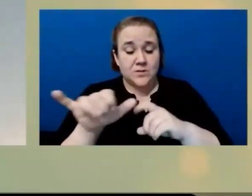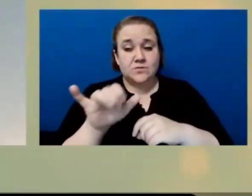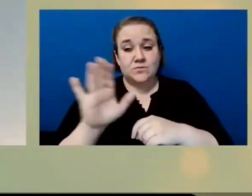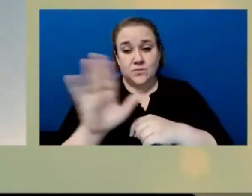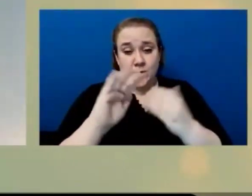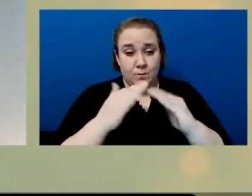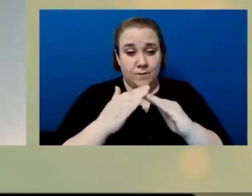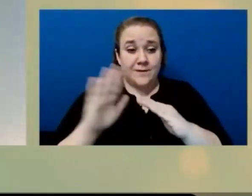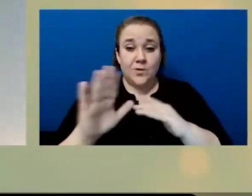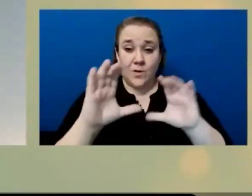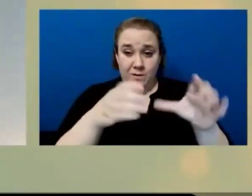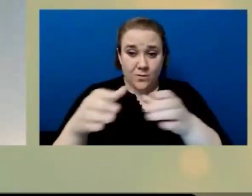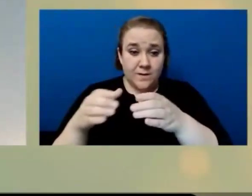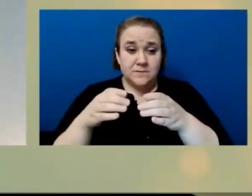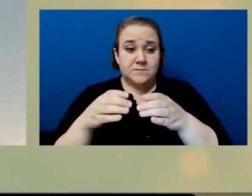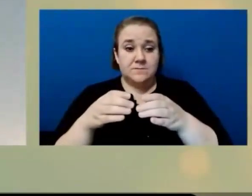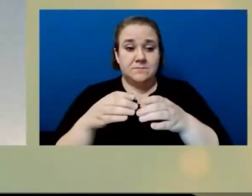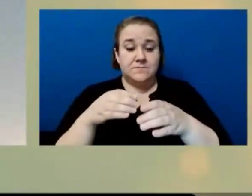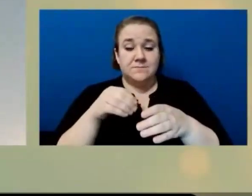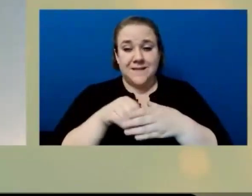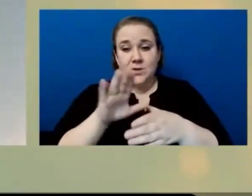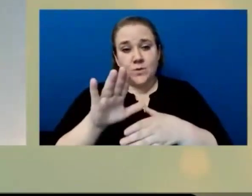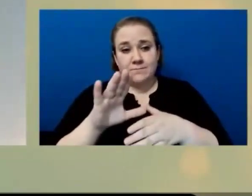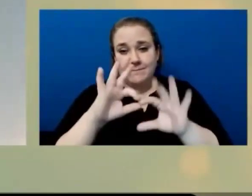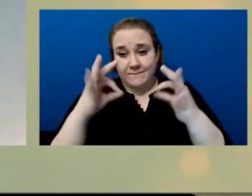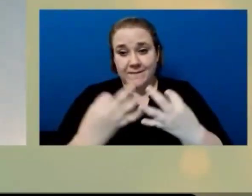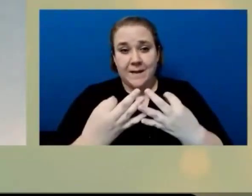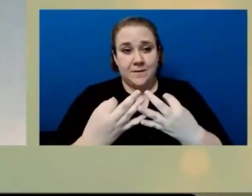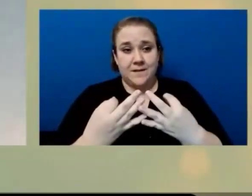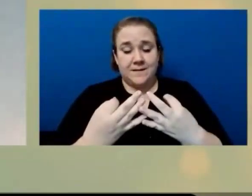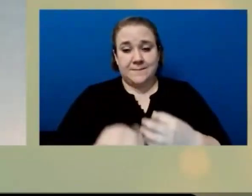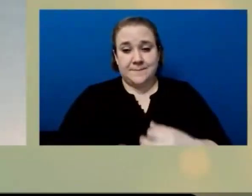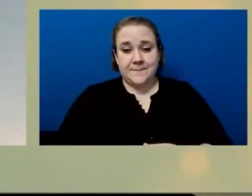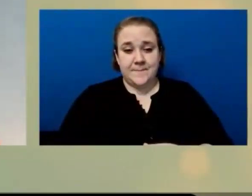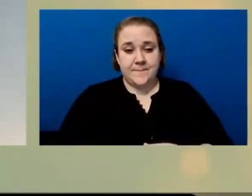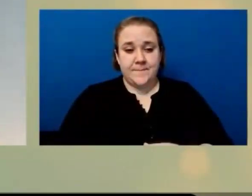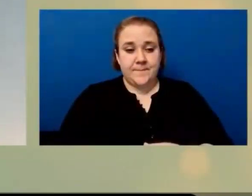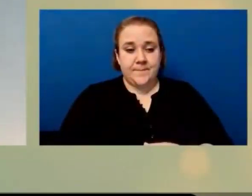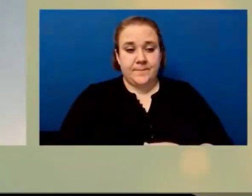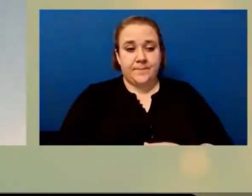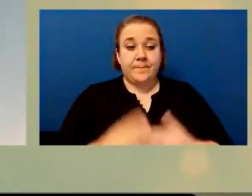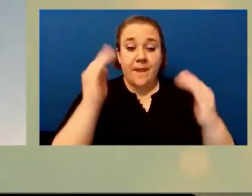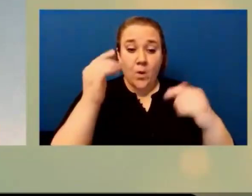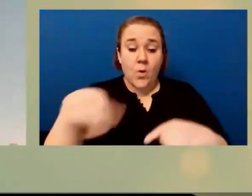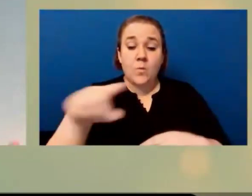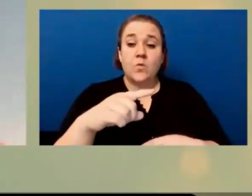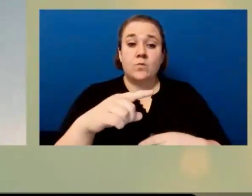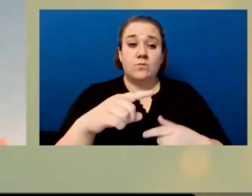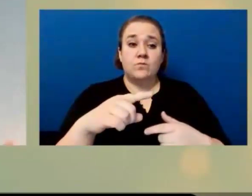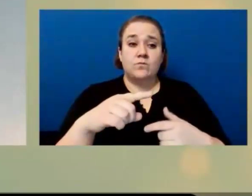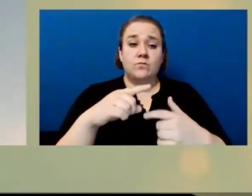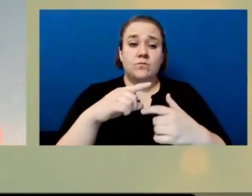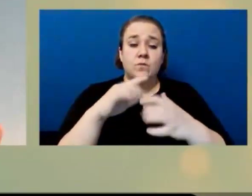that love and loss are intertwined. And because we've accepted that tender truth, the power of our